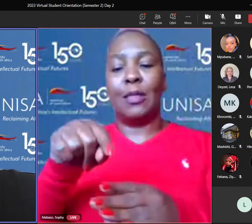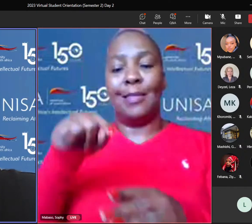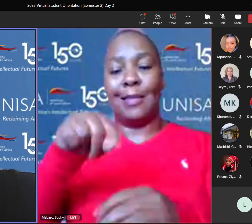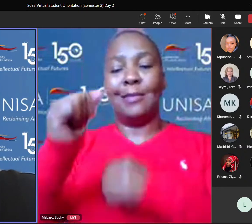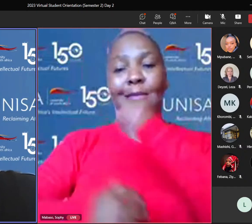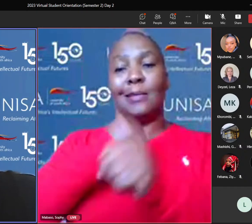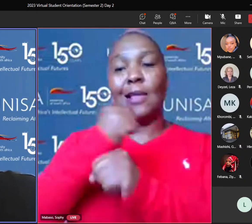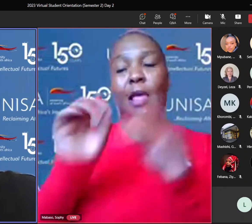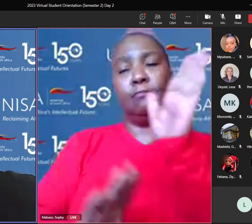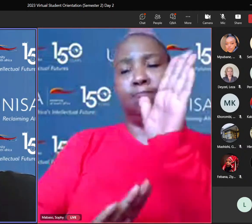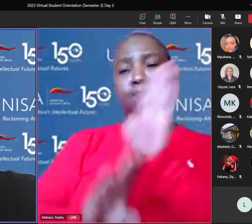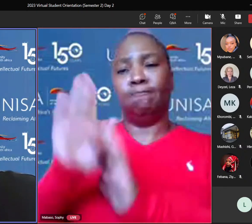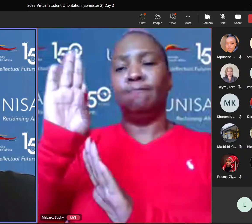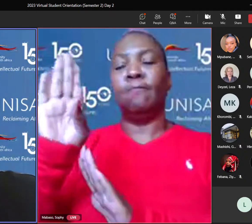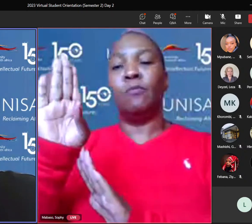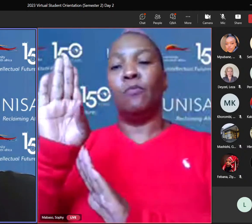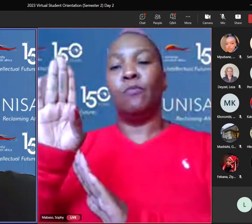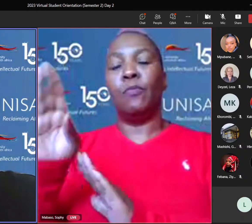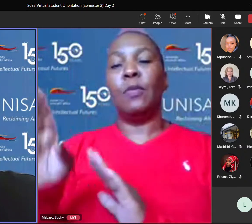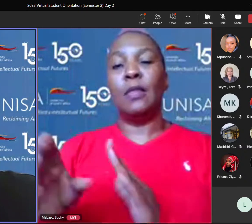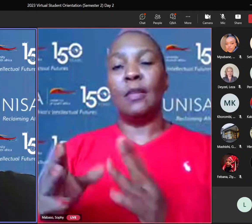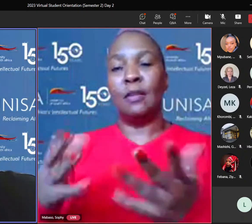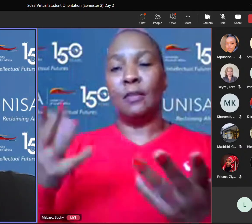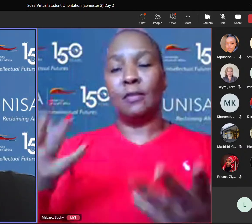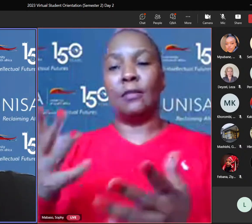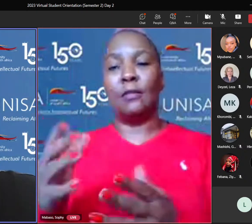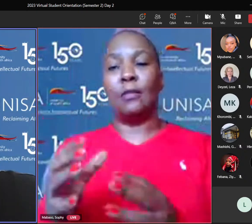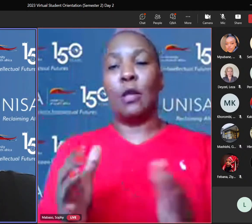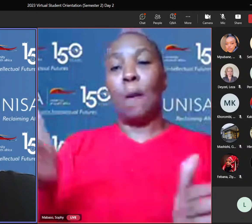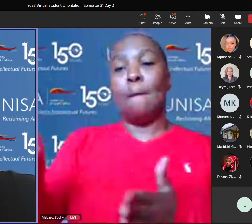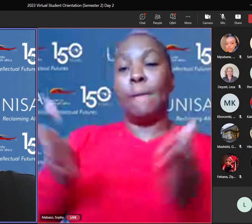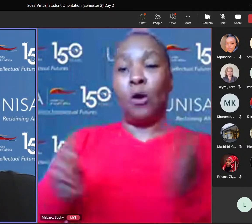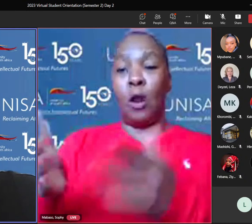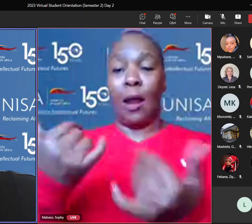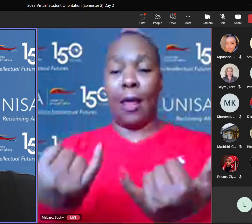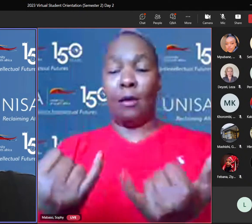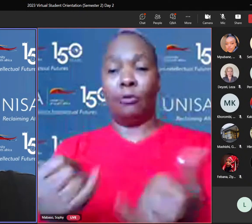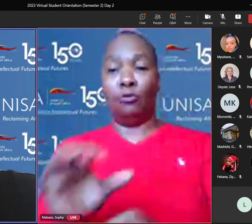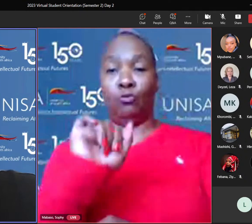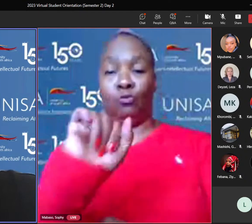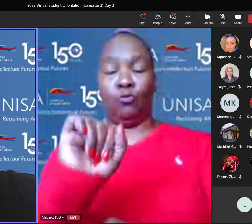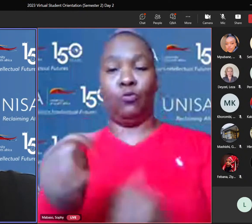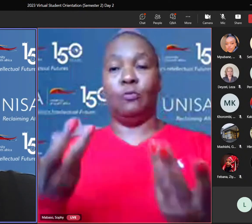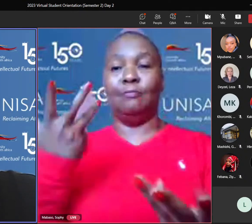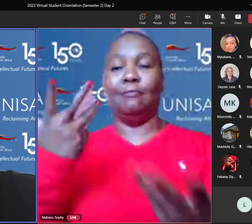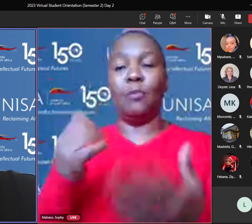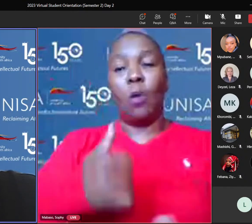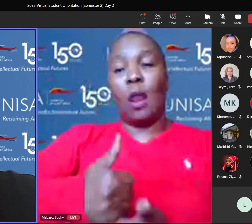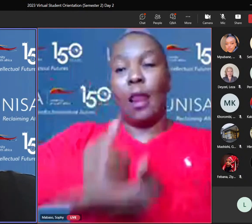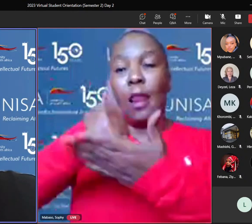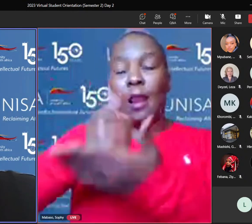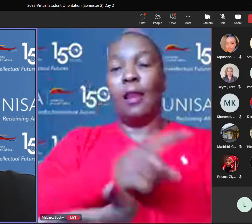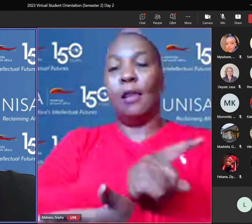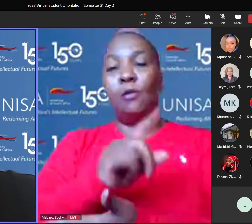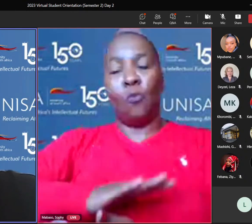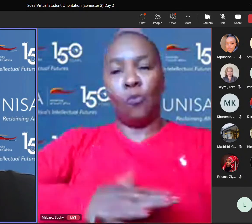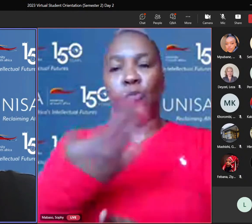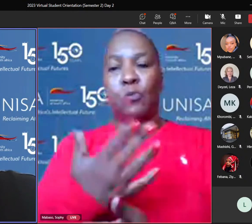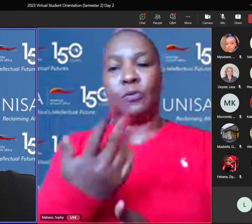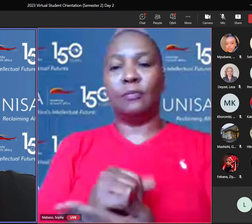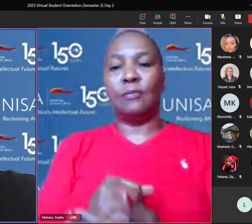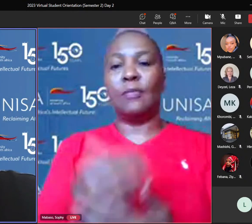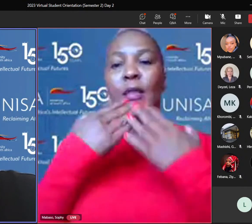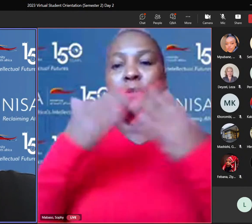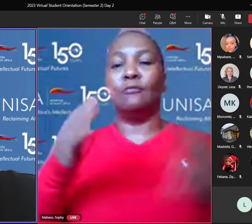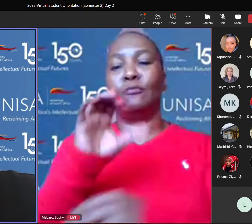the rest of this year, and the ball really is in your court. We are here, we're willing to help you guys, and just a big thank you to Sophie